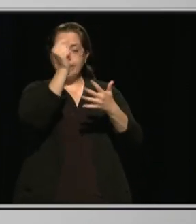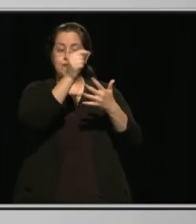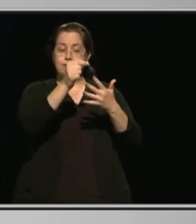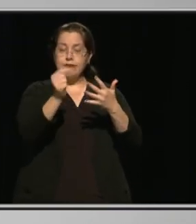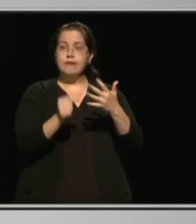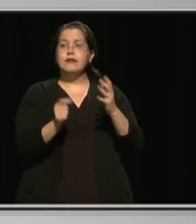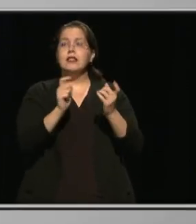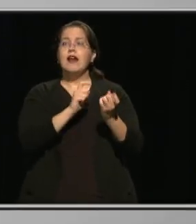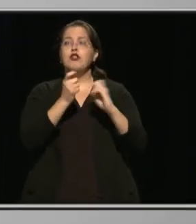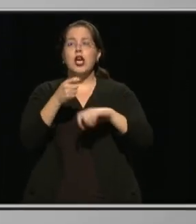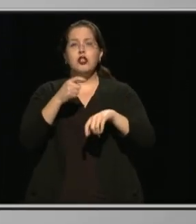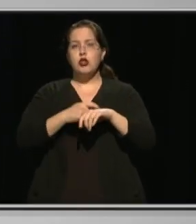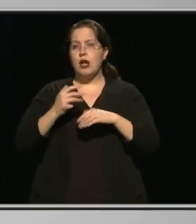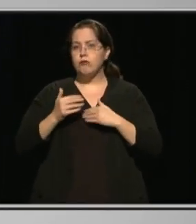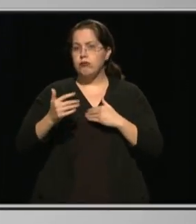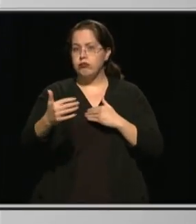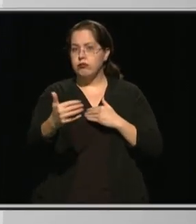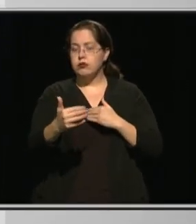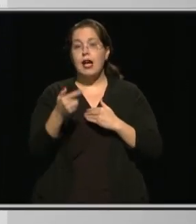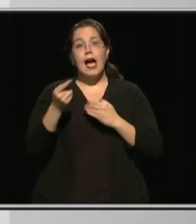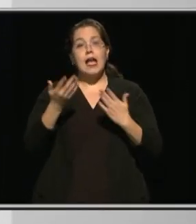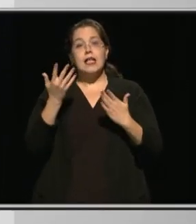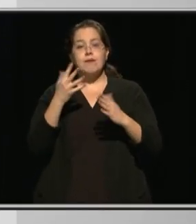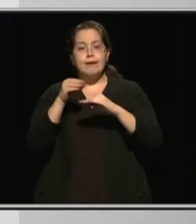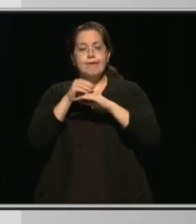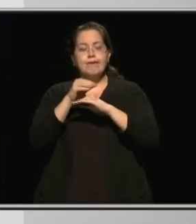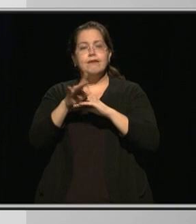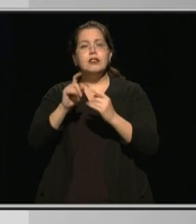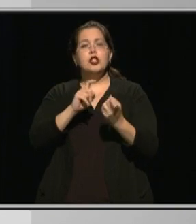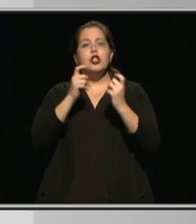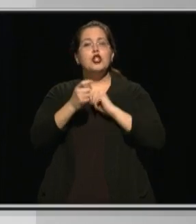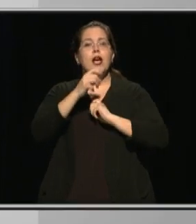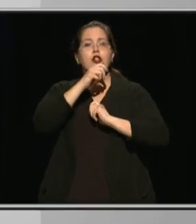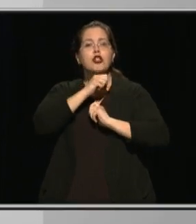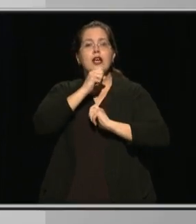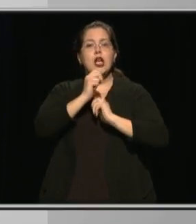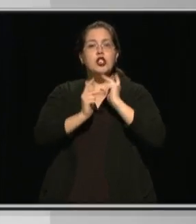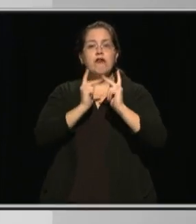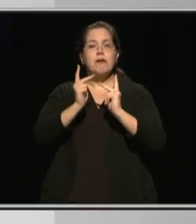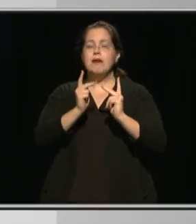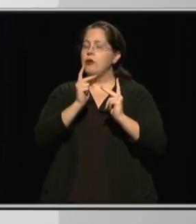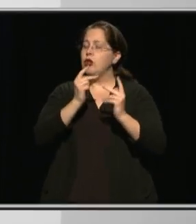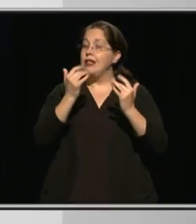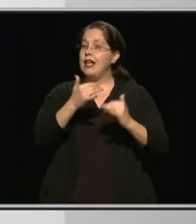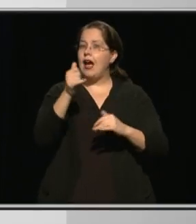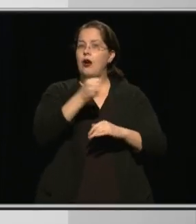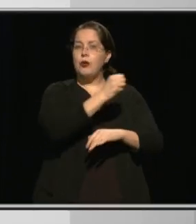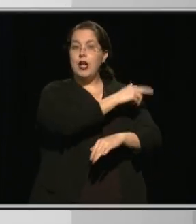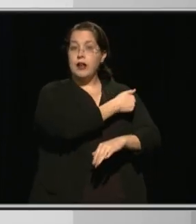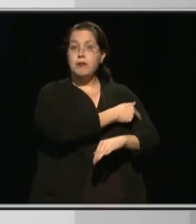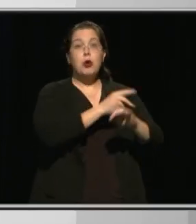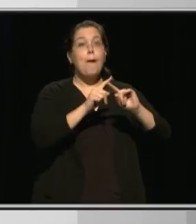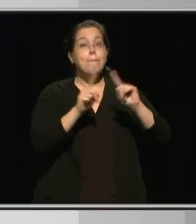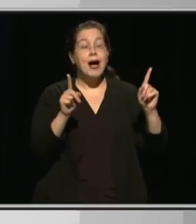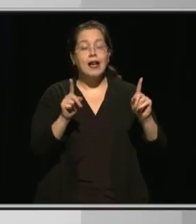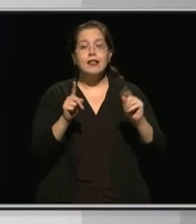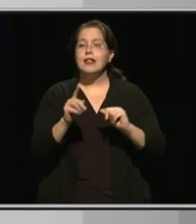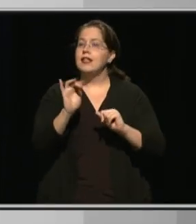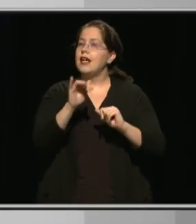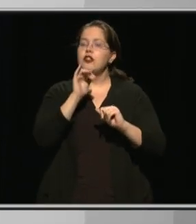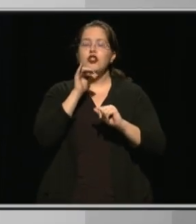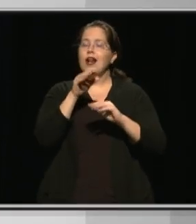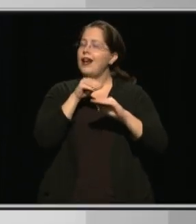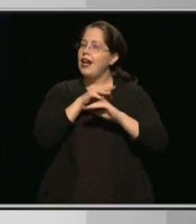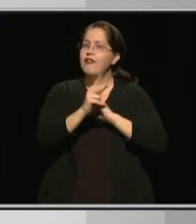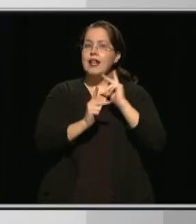methodologies have changed over time, and this may contribute to the change in age of individuals not hospitalized. However, it should not affect